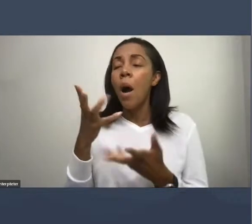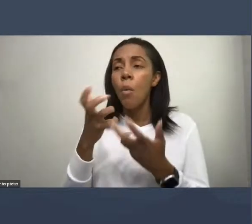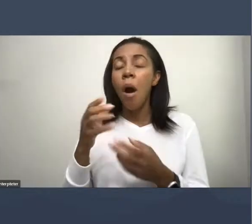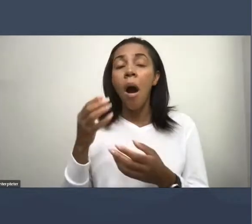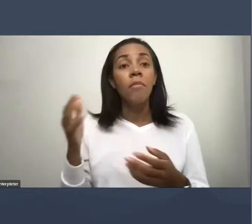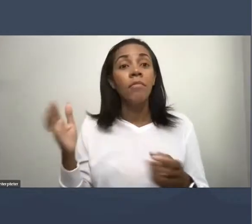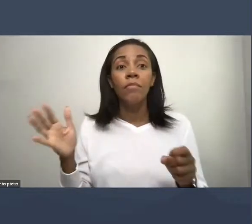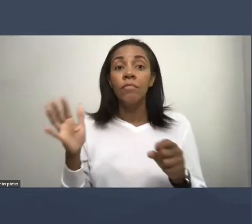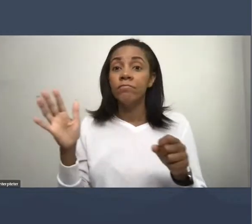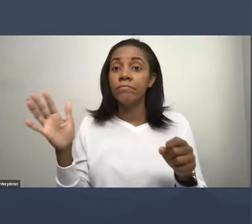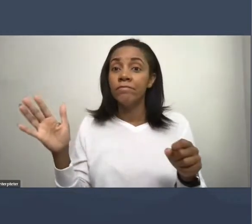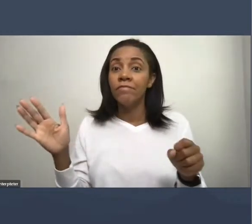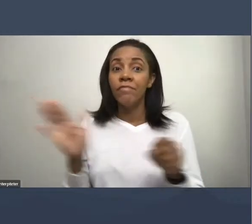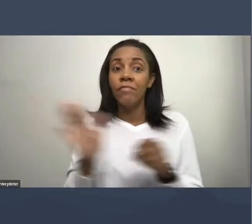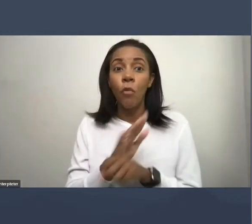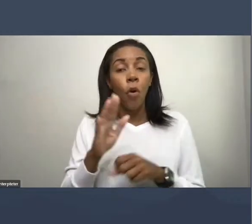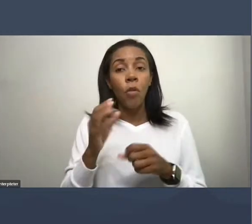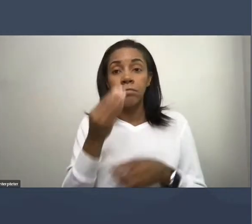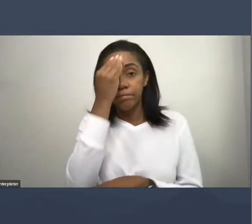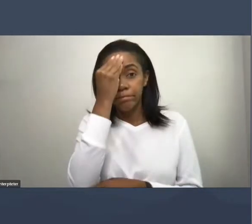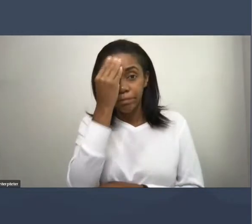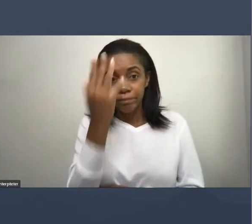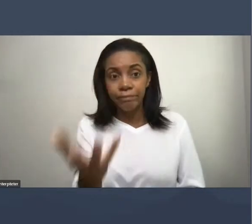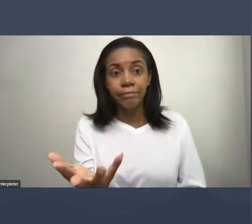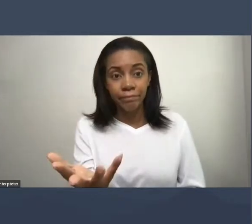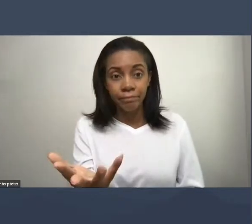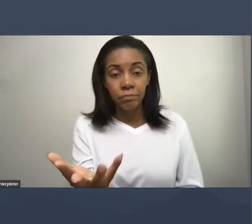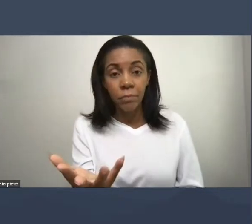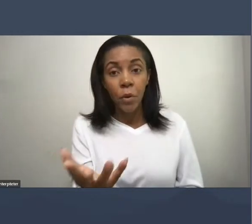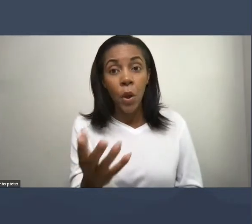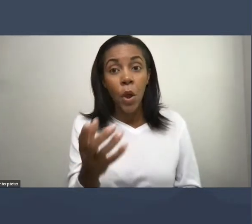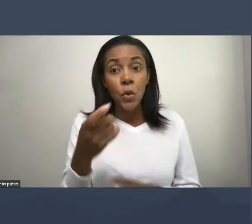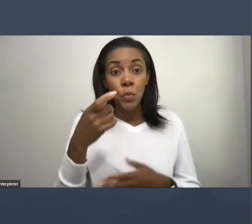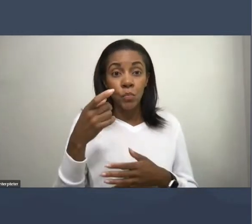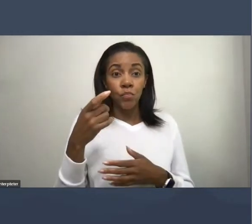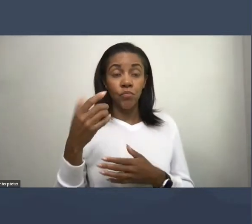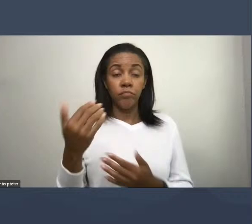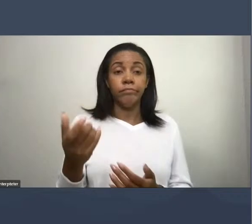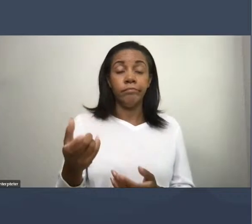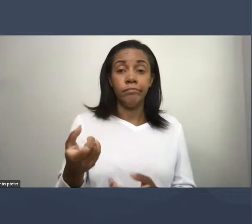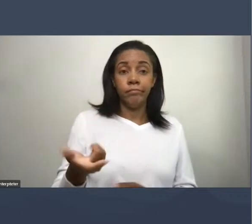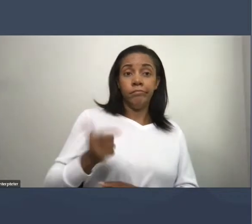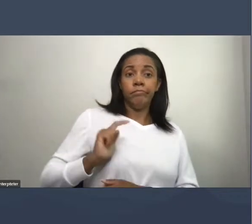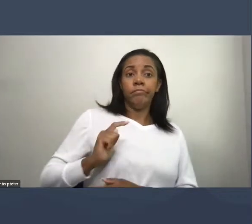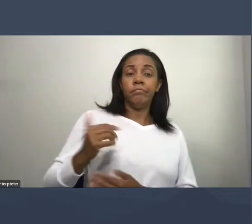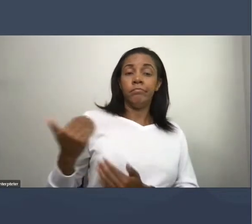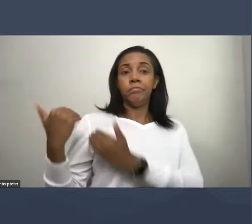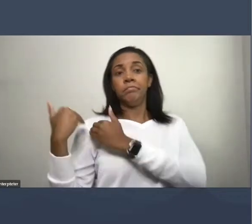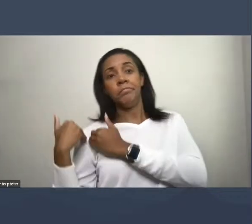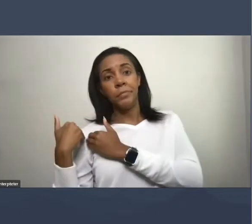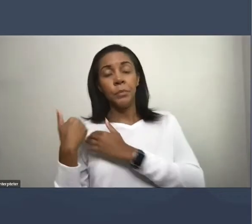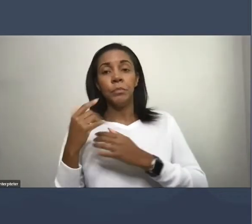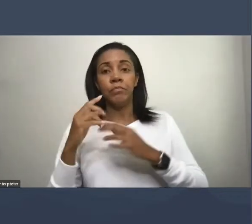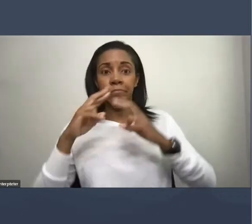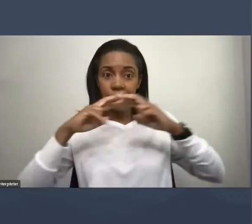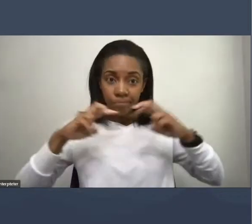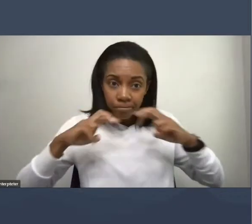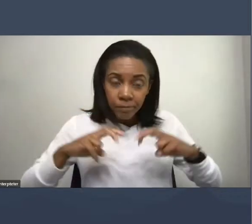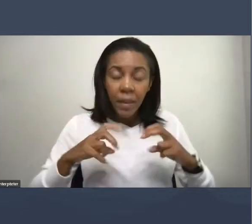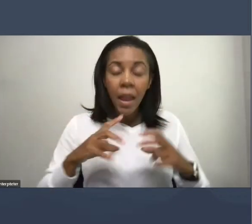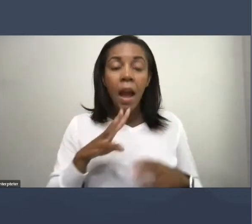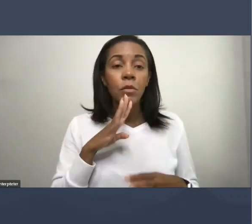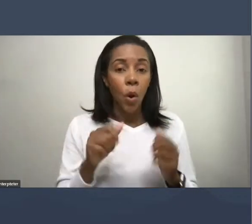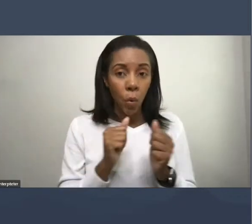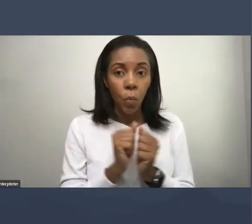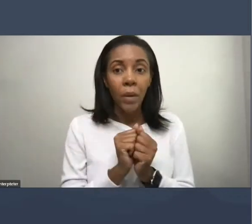I have, when you charged me with doing due diligence, I did talk to Nick and with Quentin, and